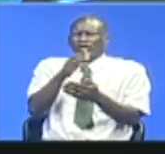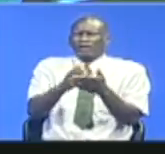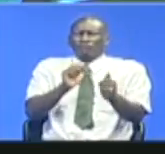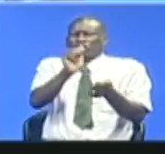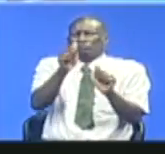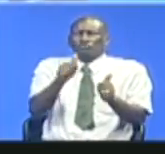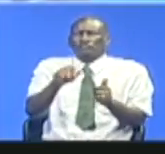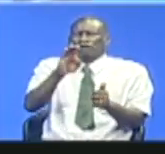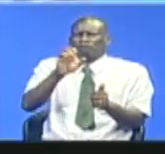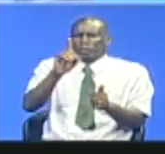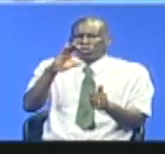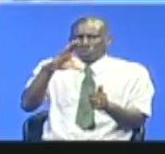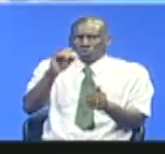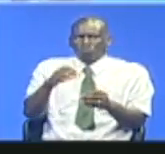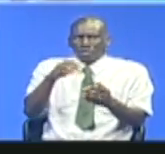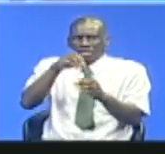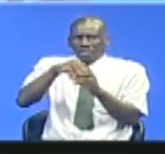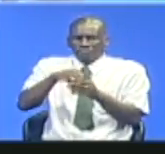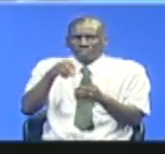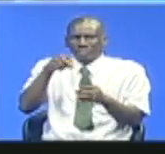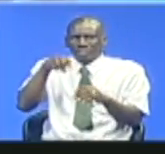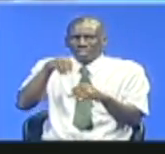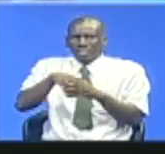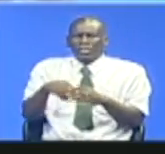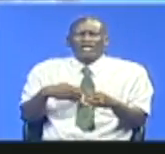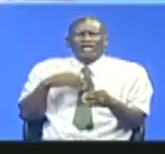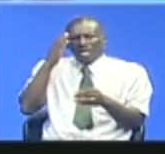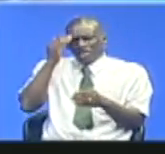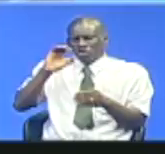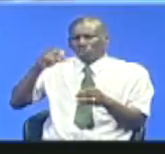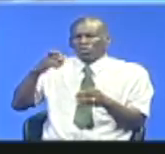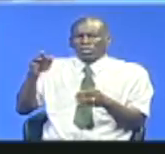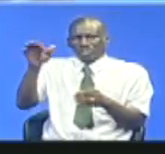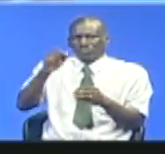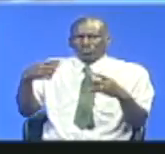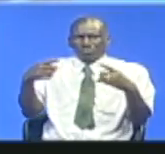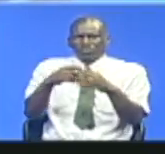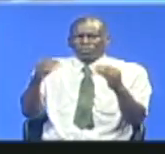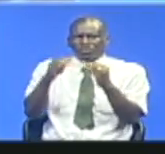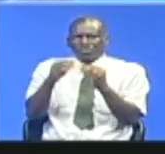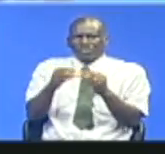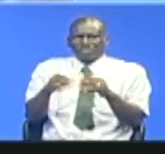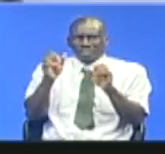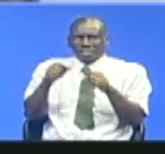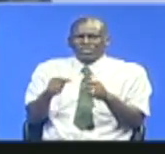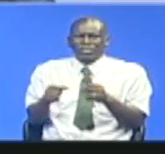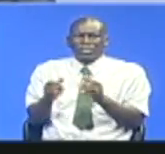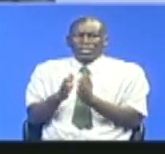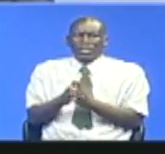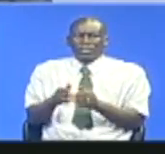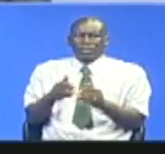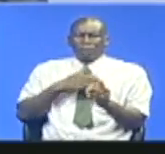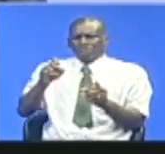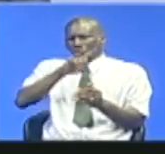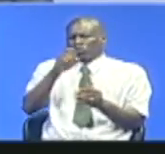in. Yes, Dan. I know Chris from a different forum, hockey and all. And my question is,